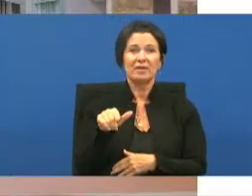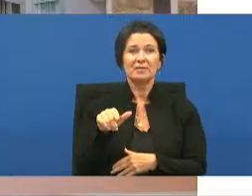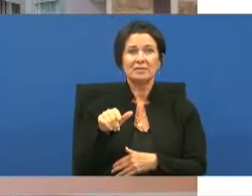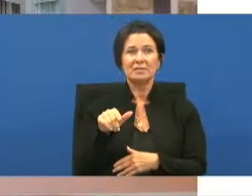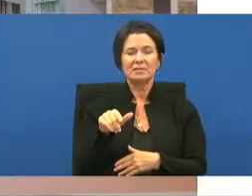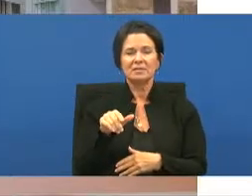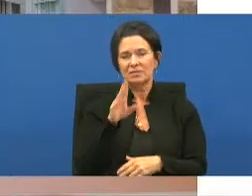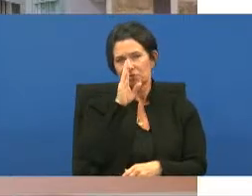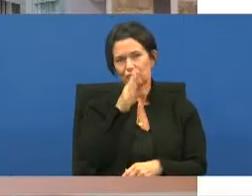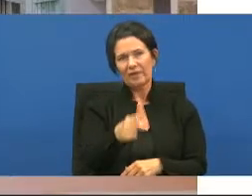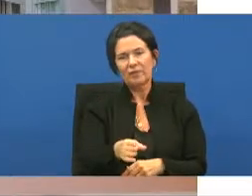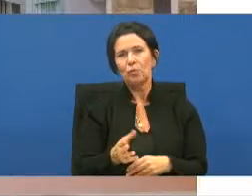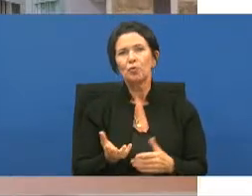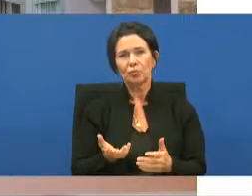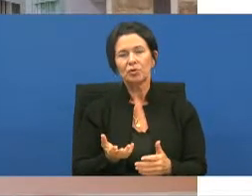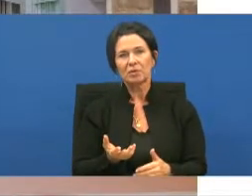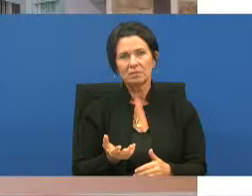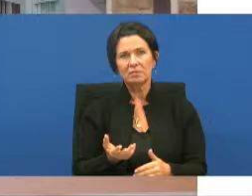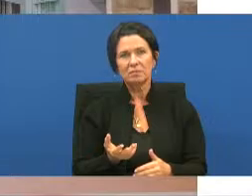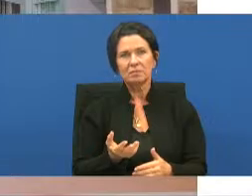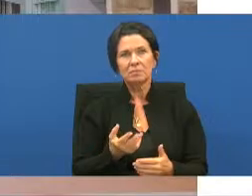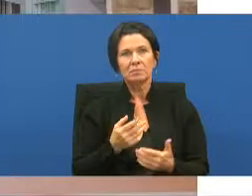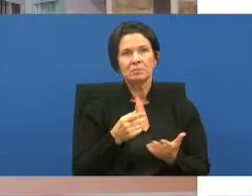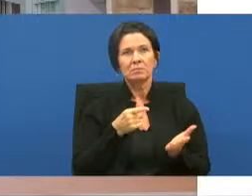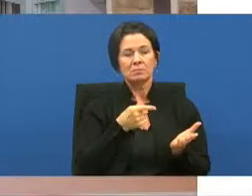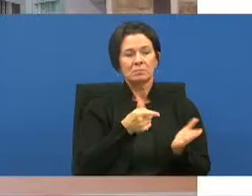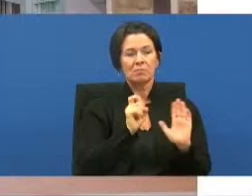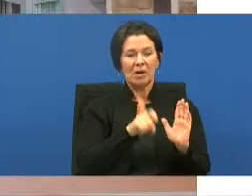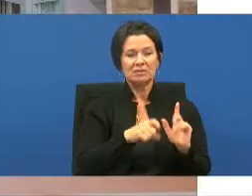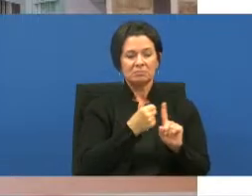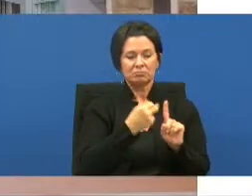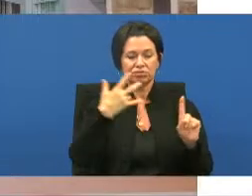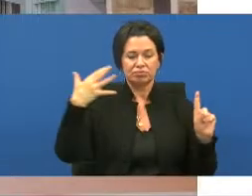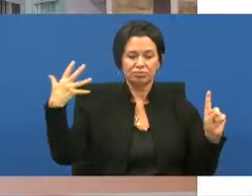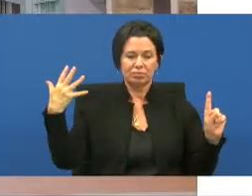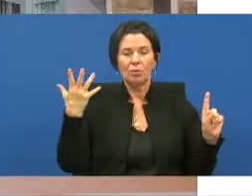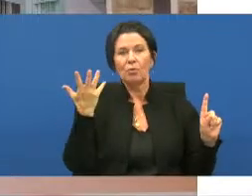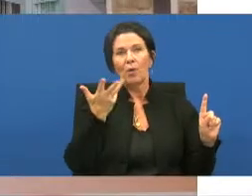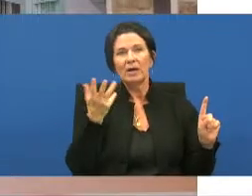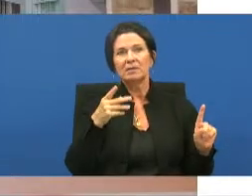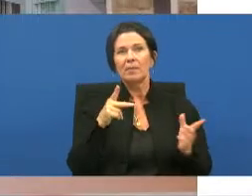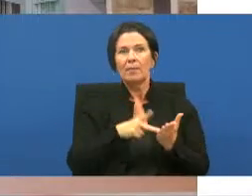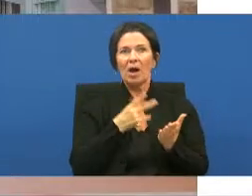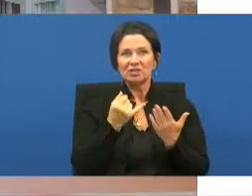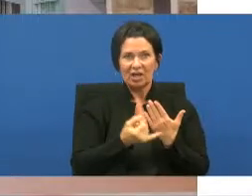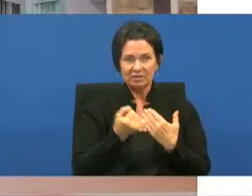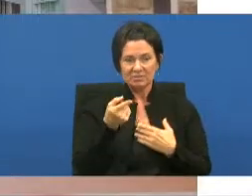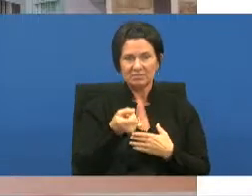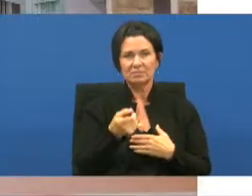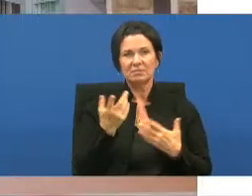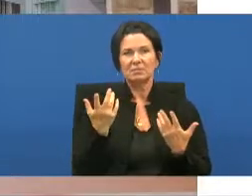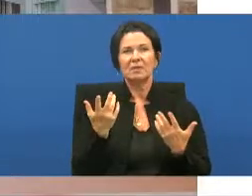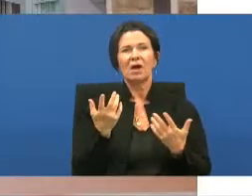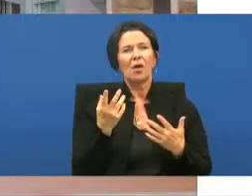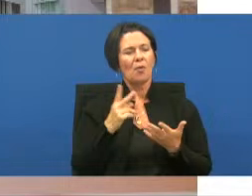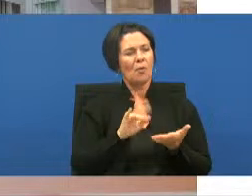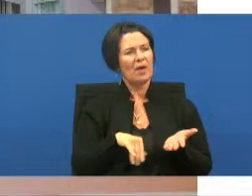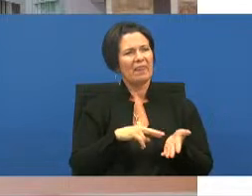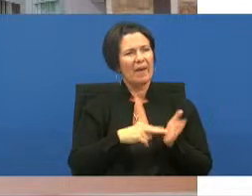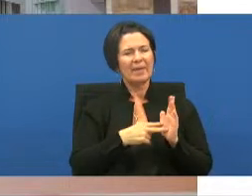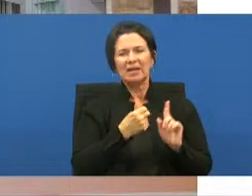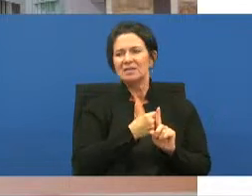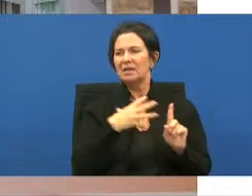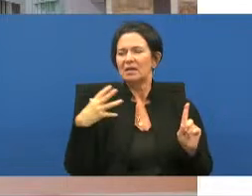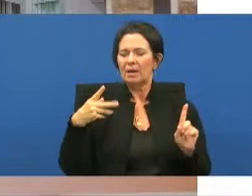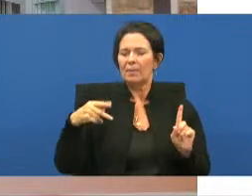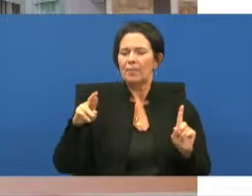straightforward way. It's about defining the project and finding a development team. So when we say defining the project, that's about